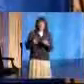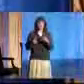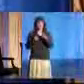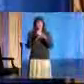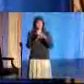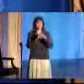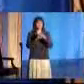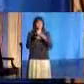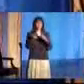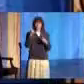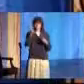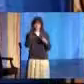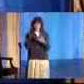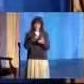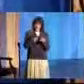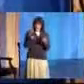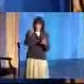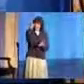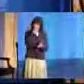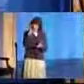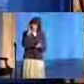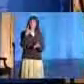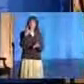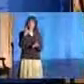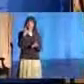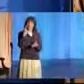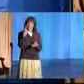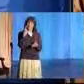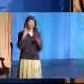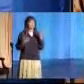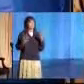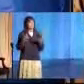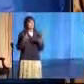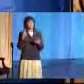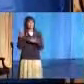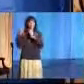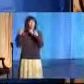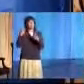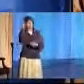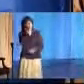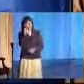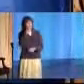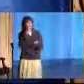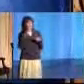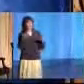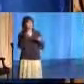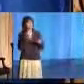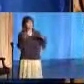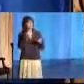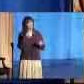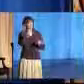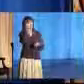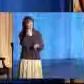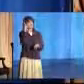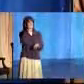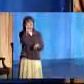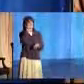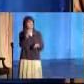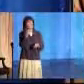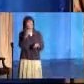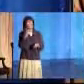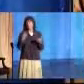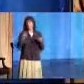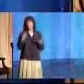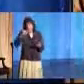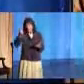you're thinking, you know, and you've been thinking it for a while, and you think that that's how it is, and so you might as well just give that